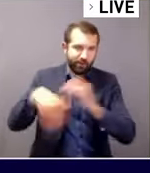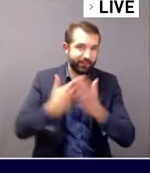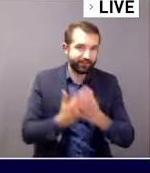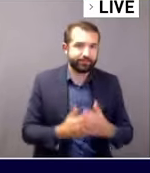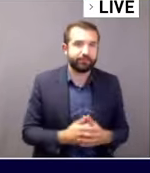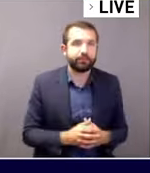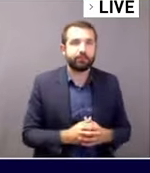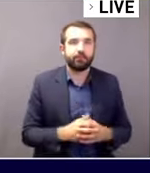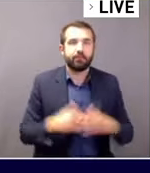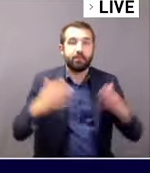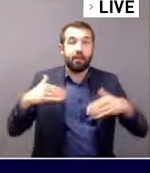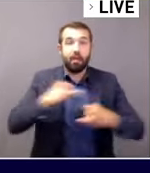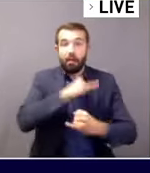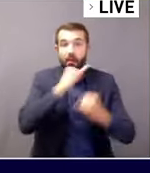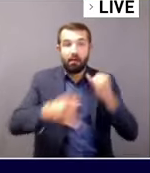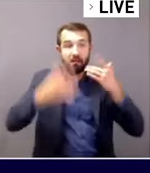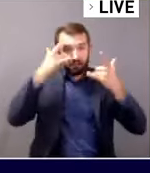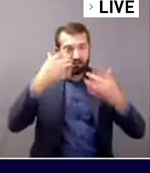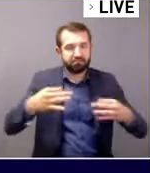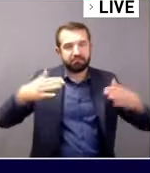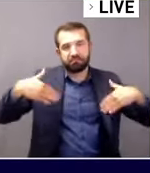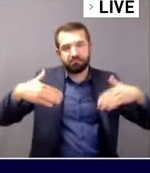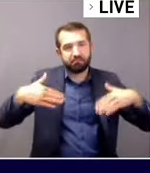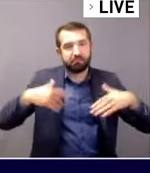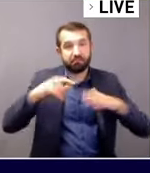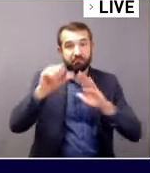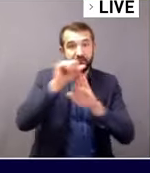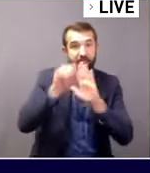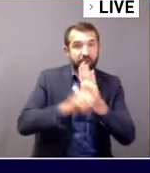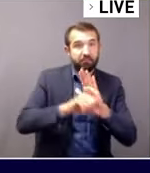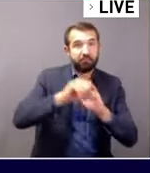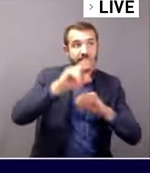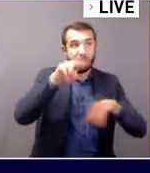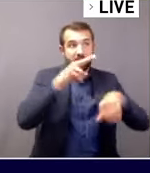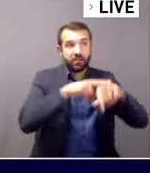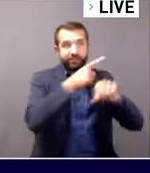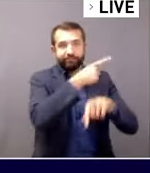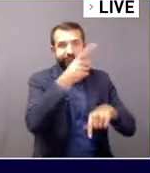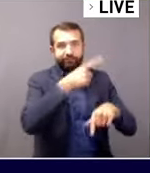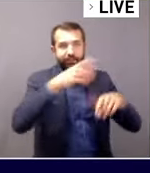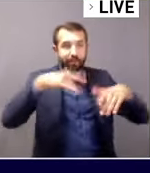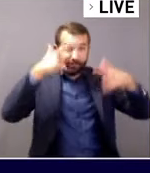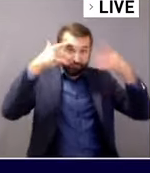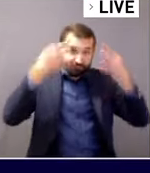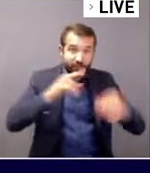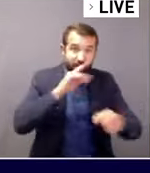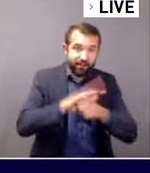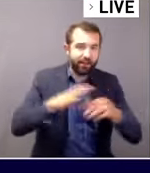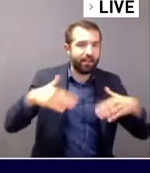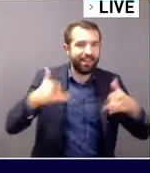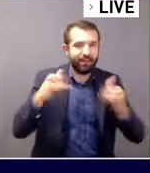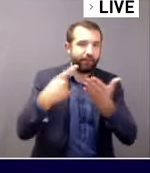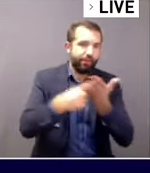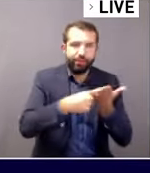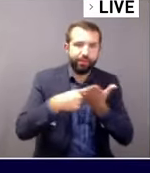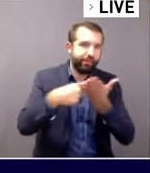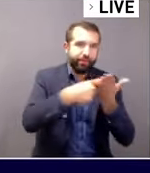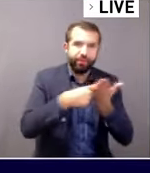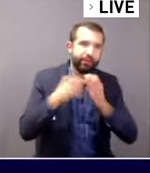made at the state level or at the national level. It's part of an ongoing conversation. And